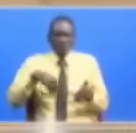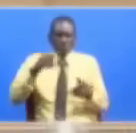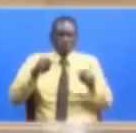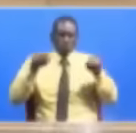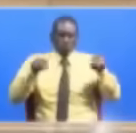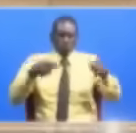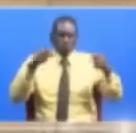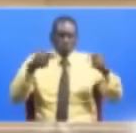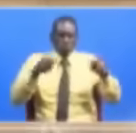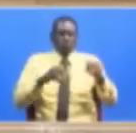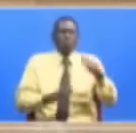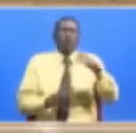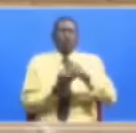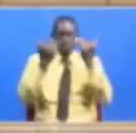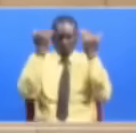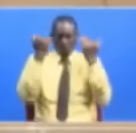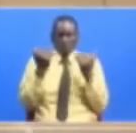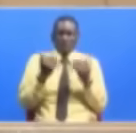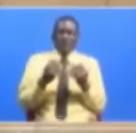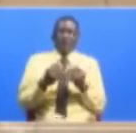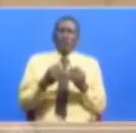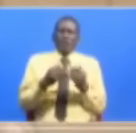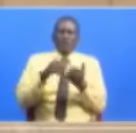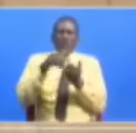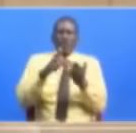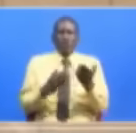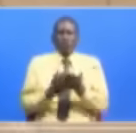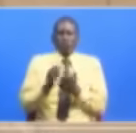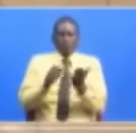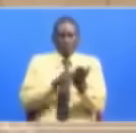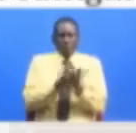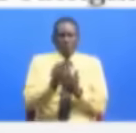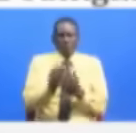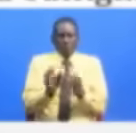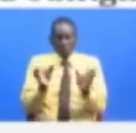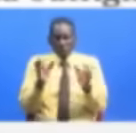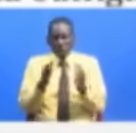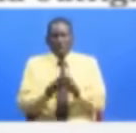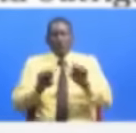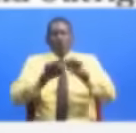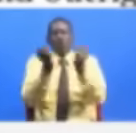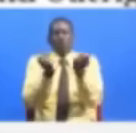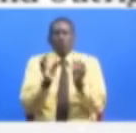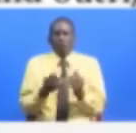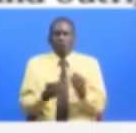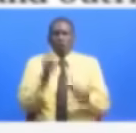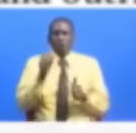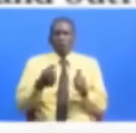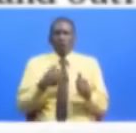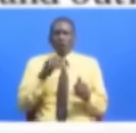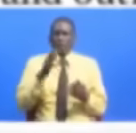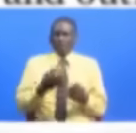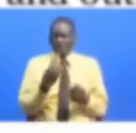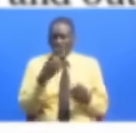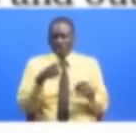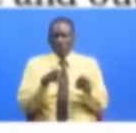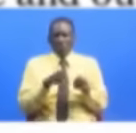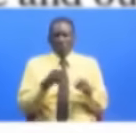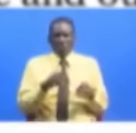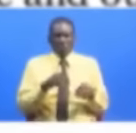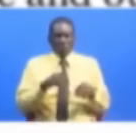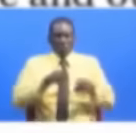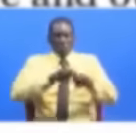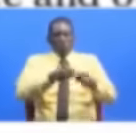attacks from the senior lawyer, conveyed through print, broadcast and social media, which have been deemed to have